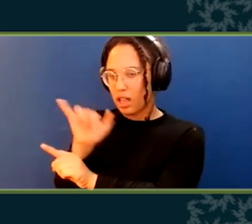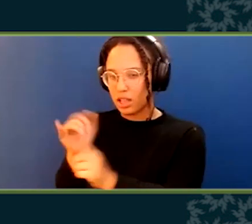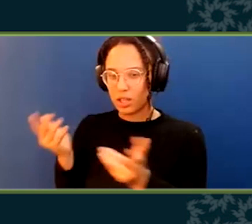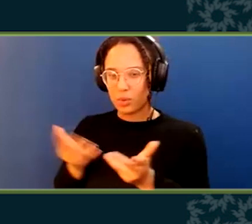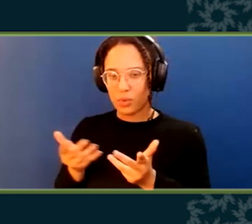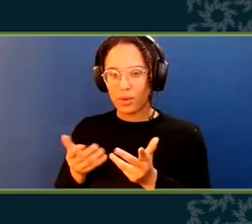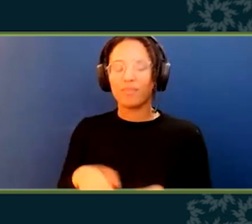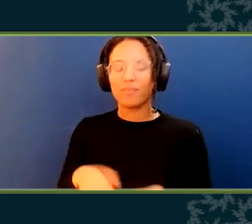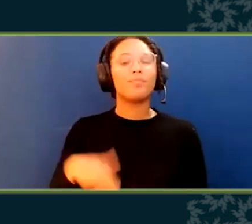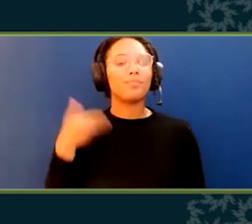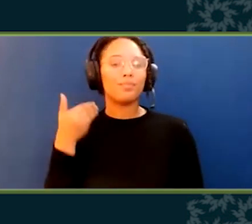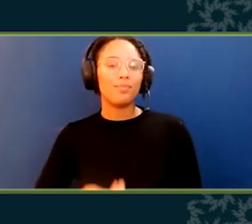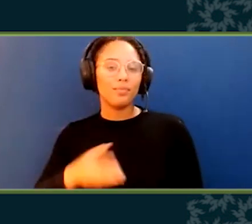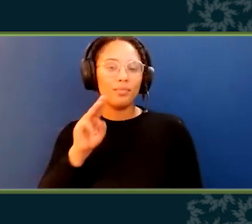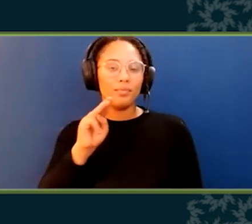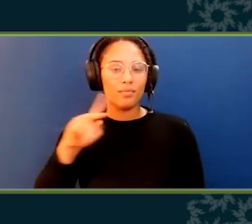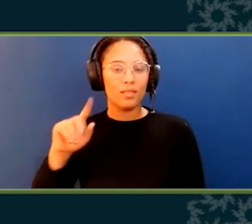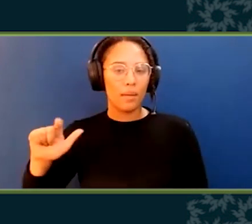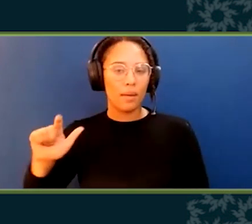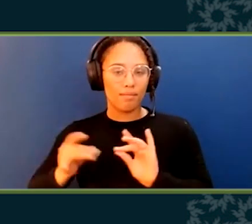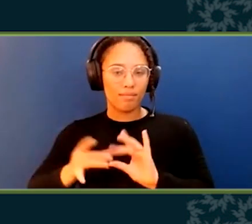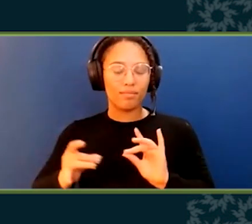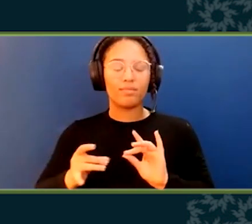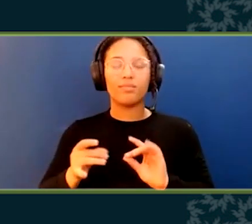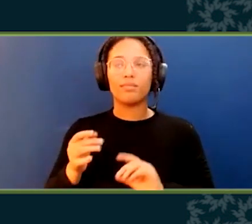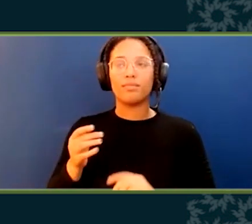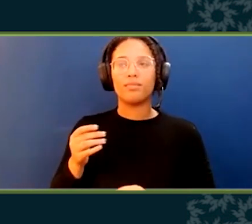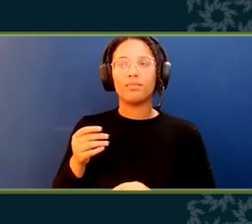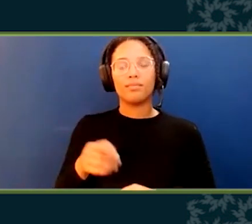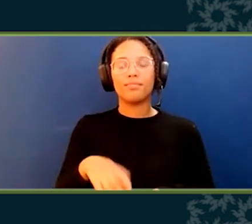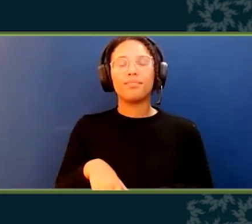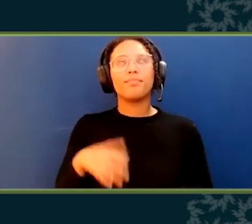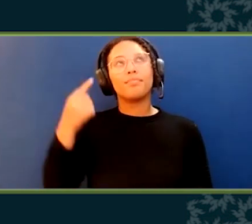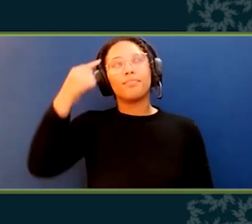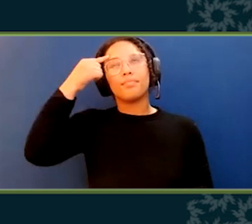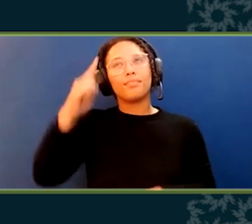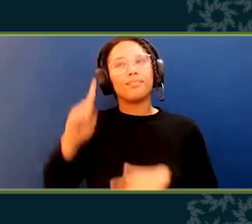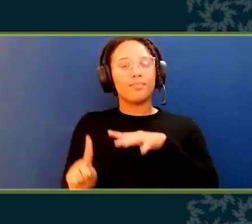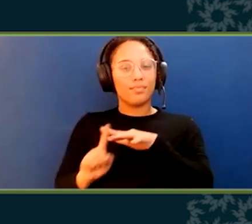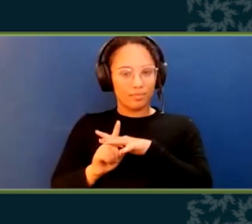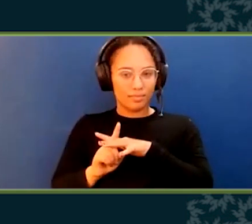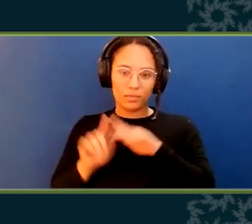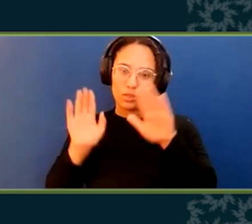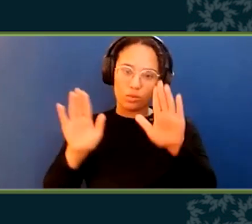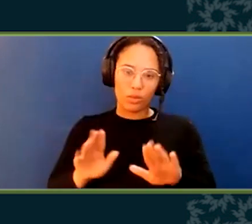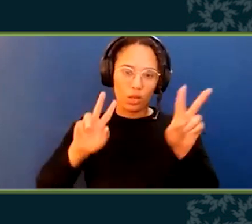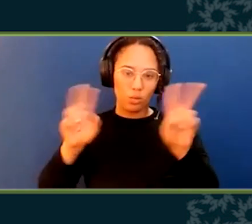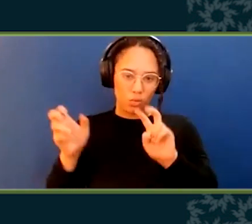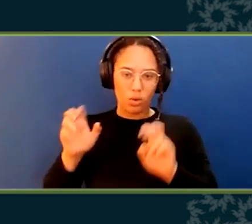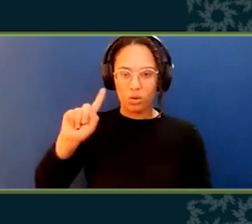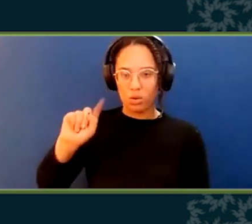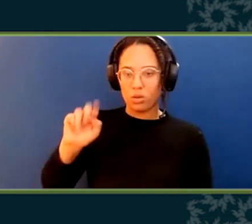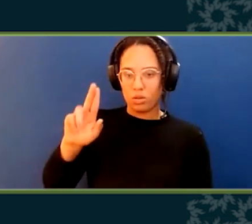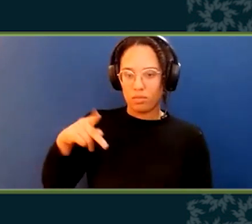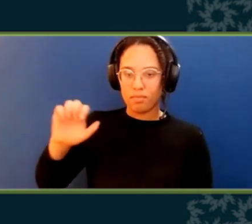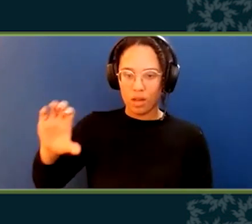This is Minal, and what came to mind for me is there's a great quote from Tupac Shakur